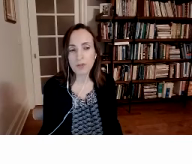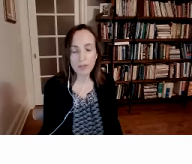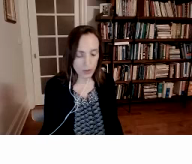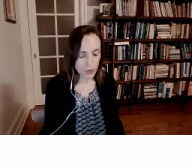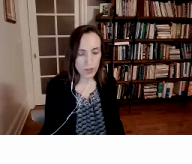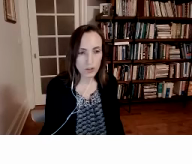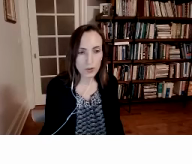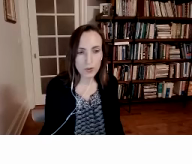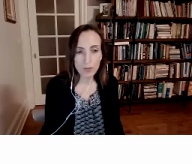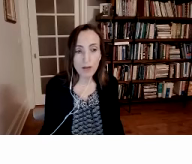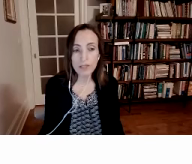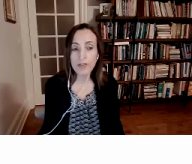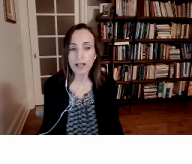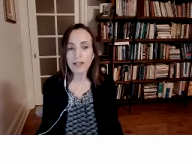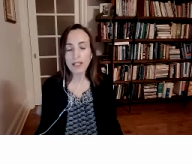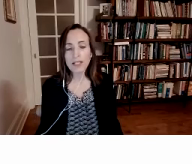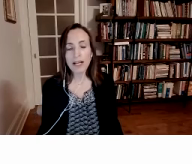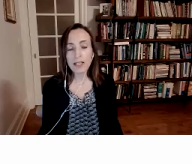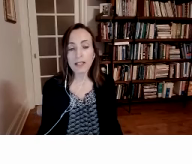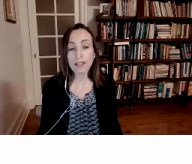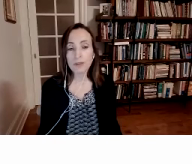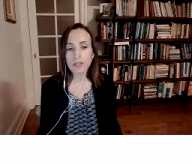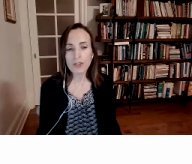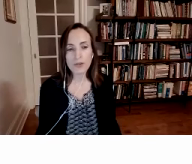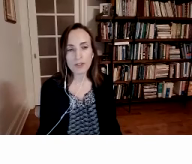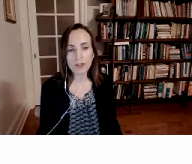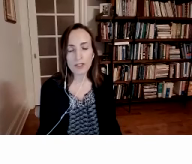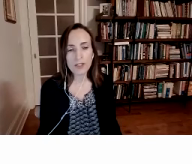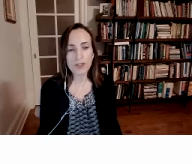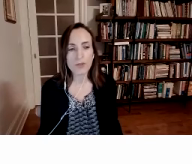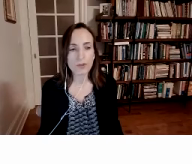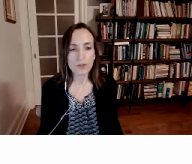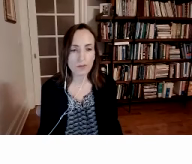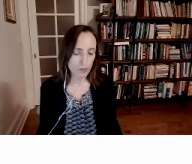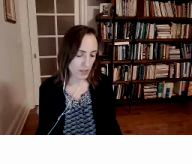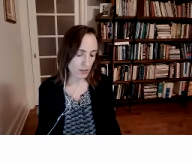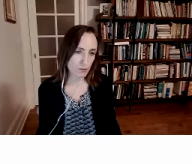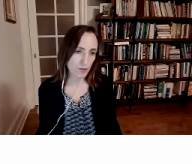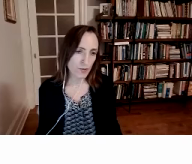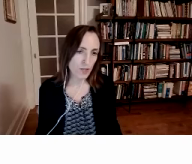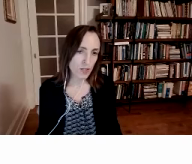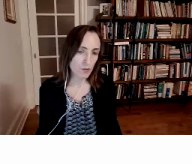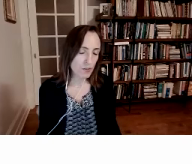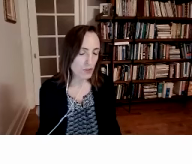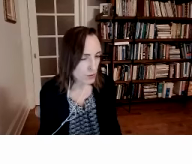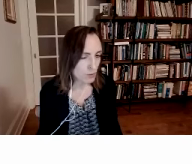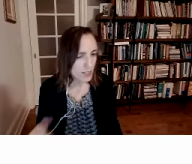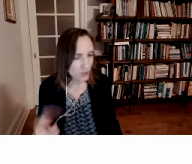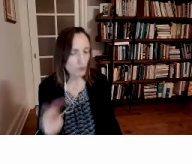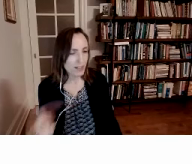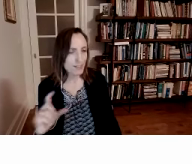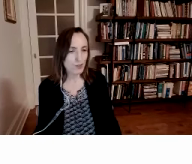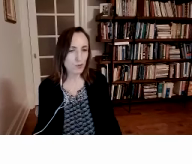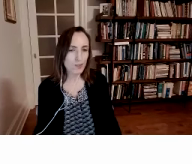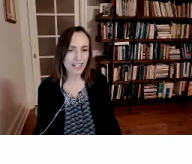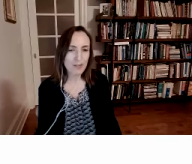mismatches between acoustic cues to prominence and information structure conditions for particular words. So we weren't sure which